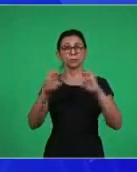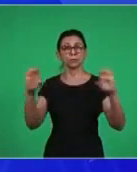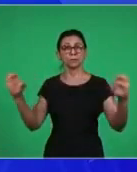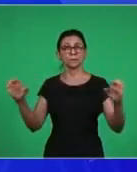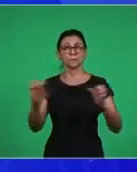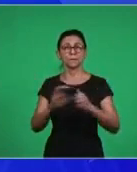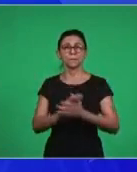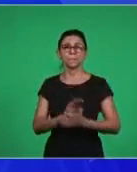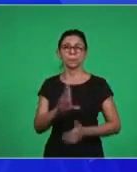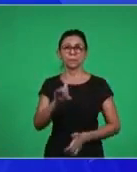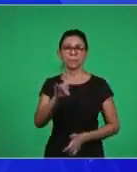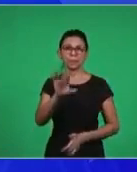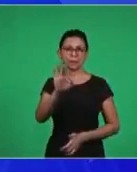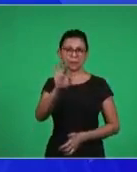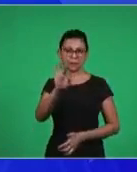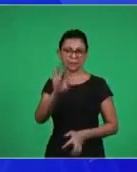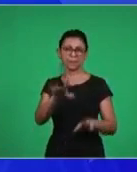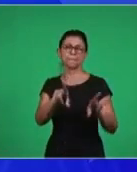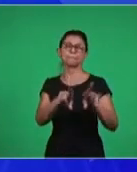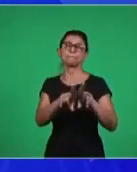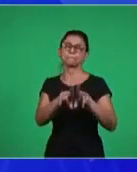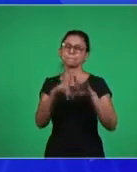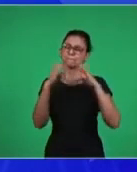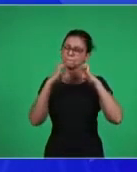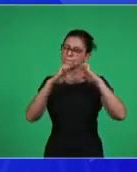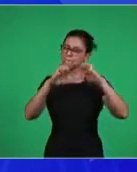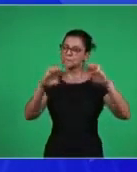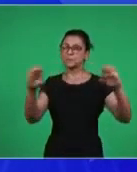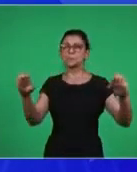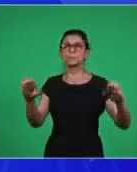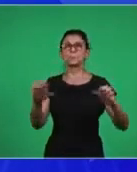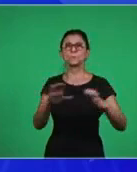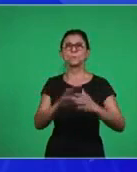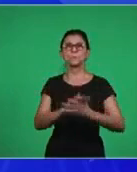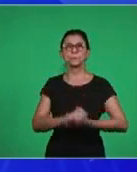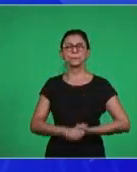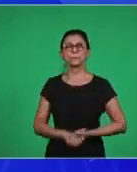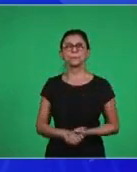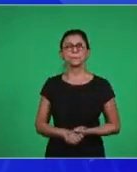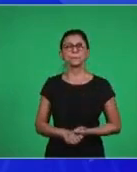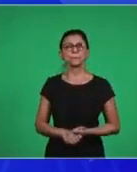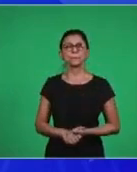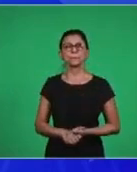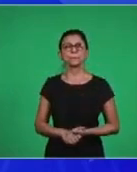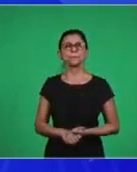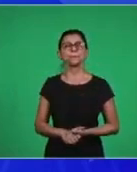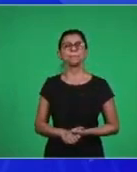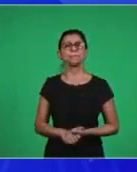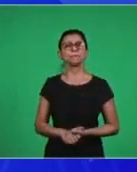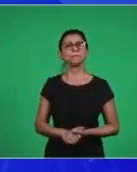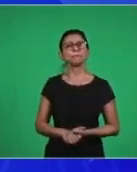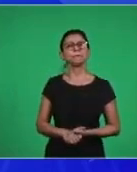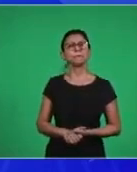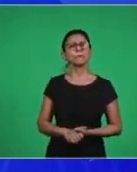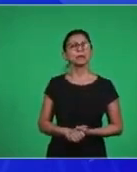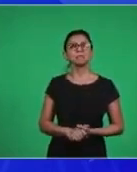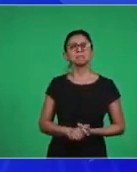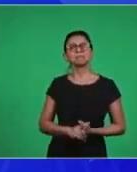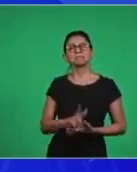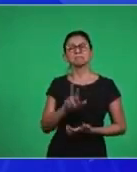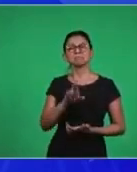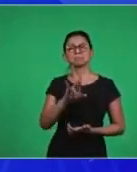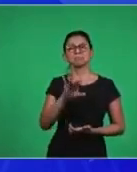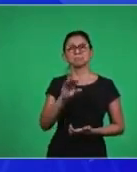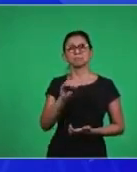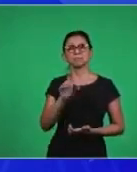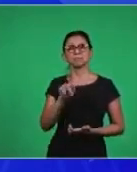service in Sobradinho, the capital of the Brazil. There was an evangelization. Lagoa Danta, in